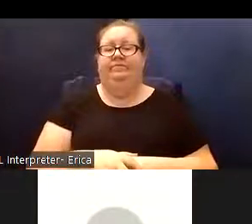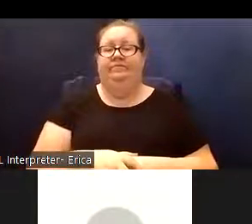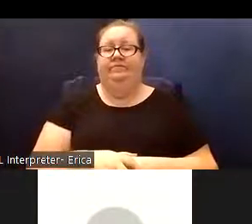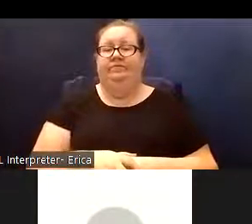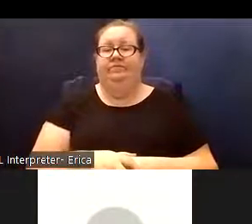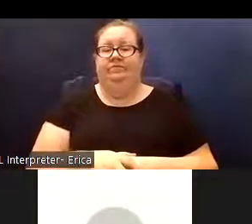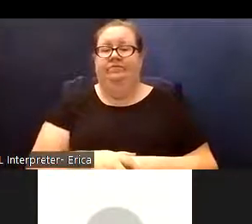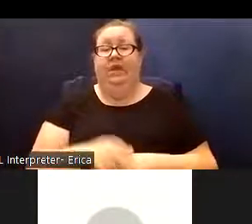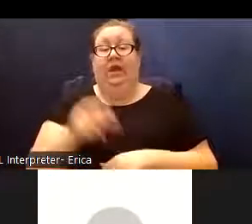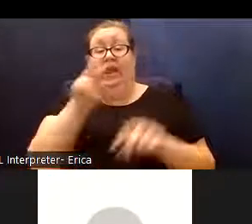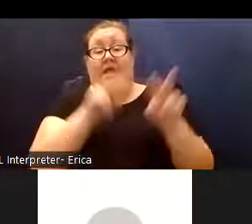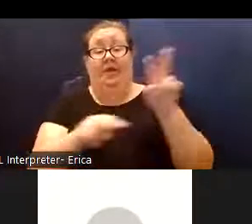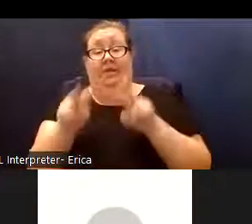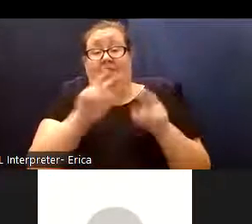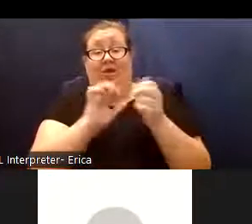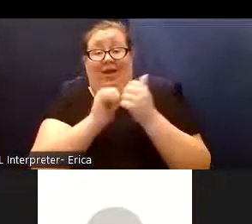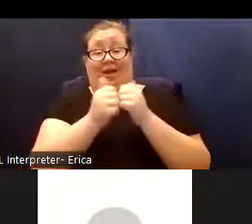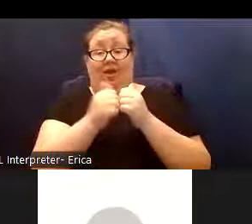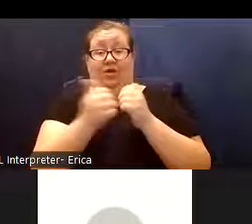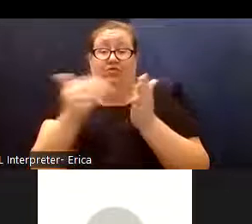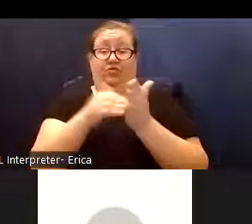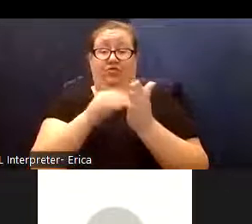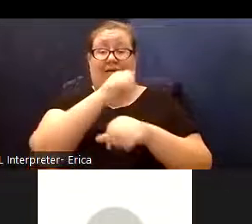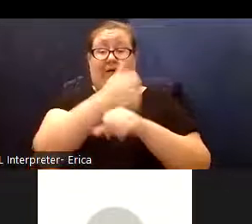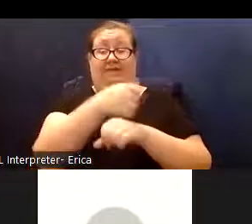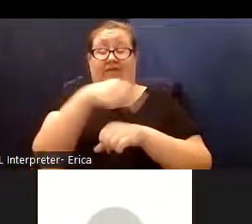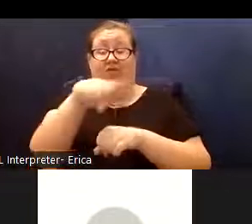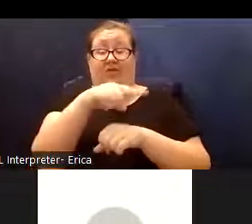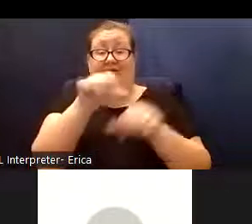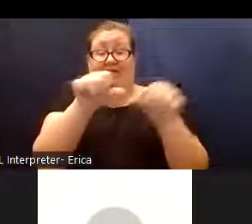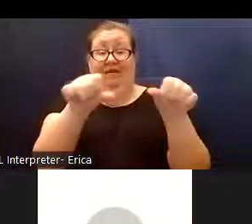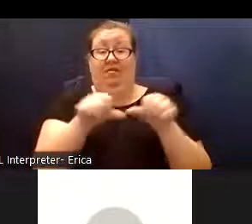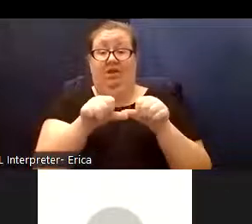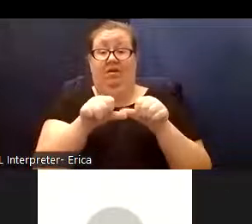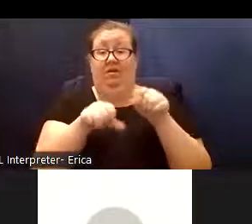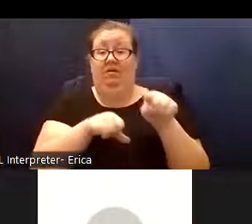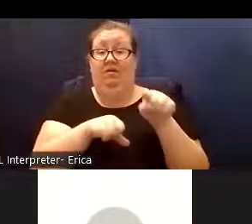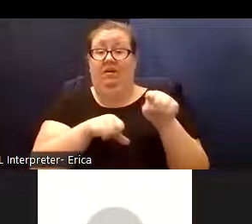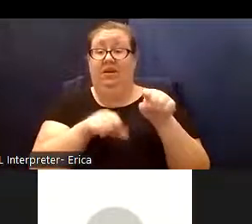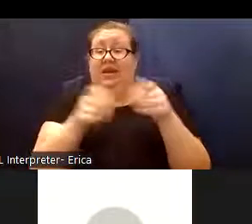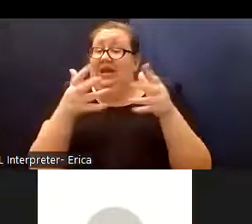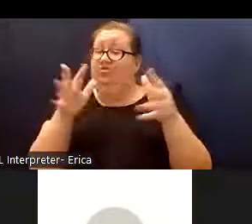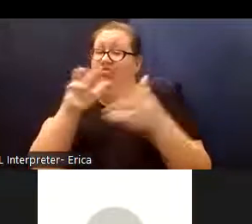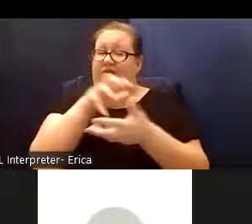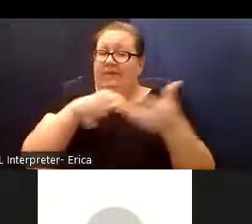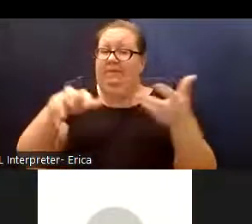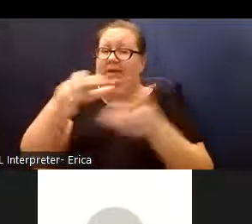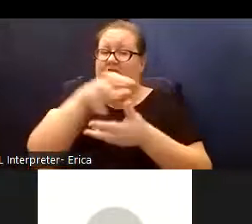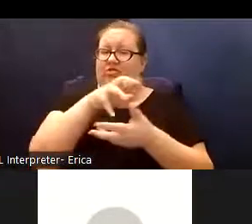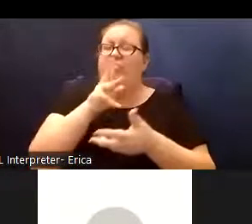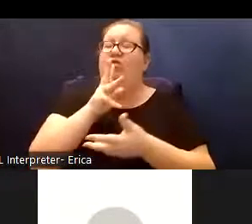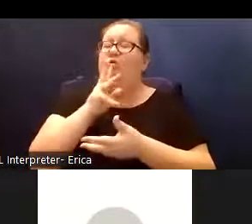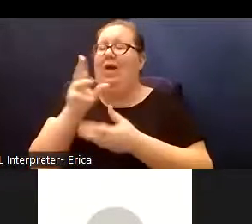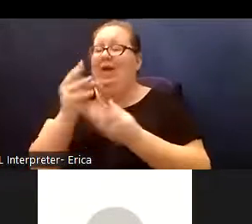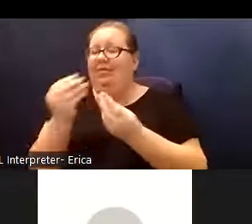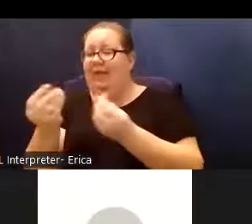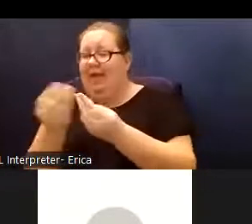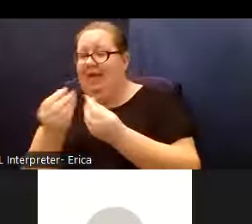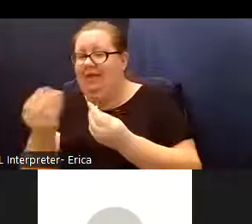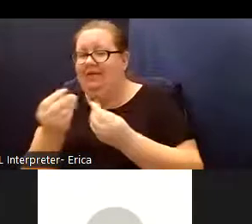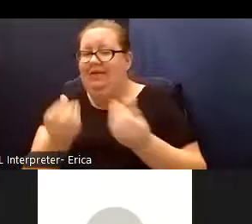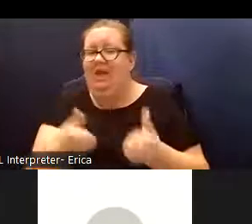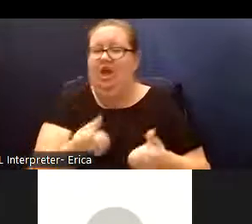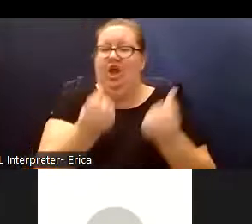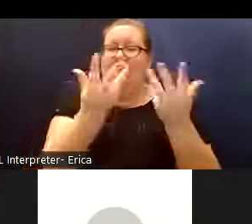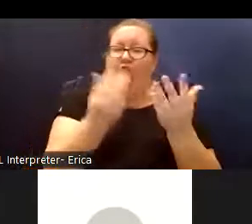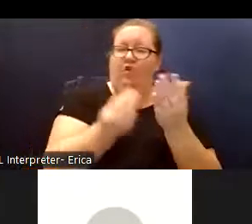by looking at how to reconfigure this area up here, which is already a mixture of wetlands and overgrown